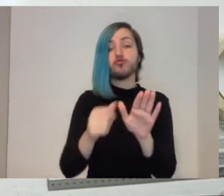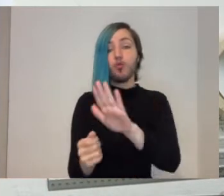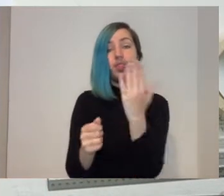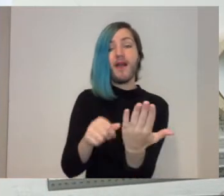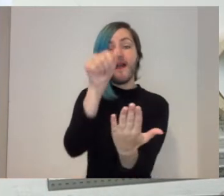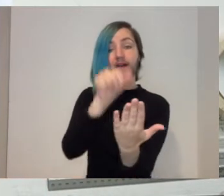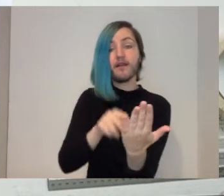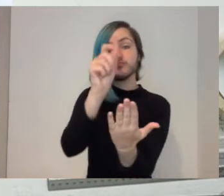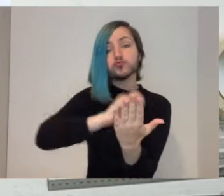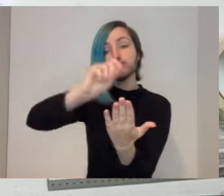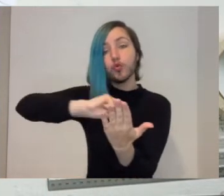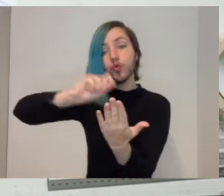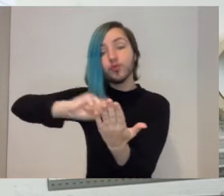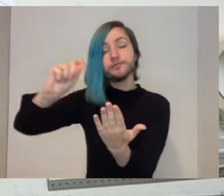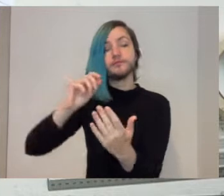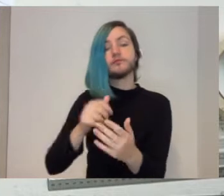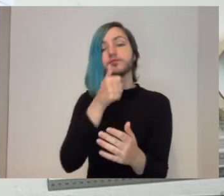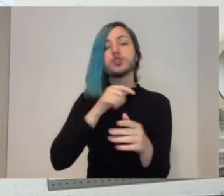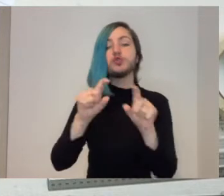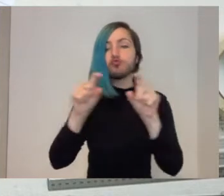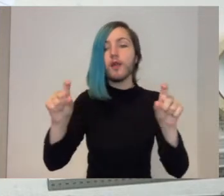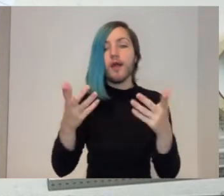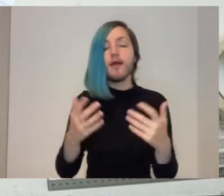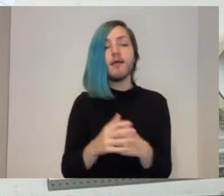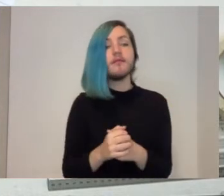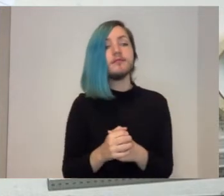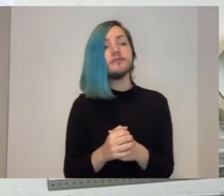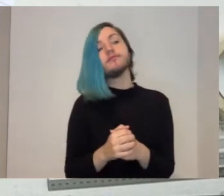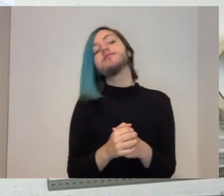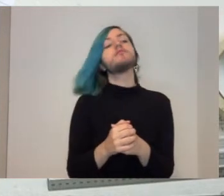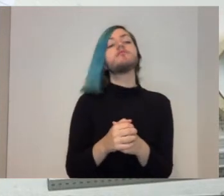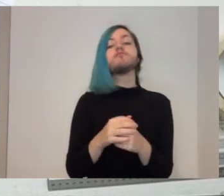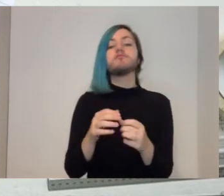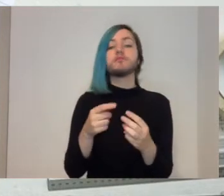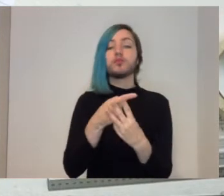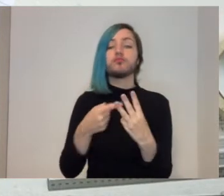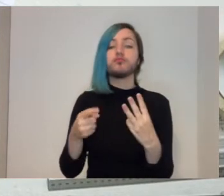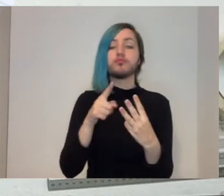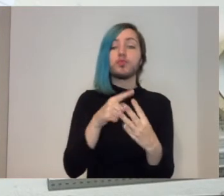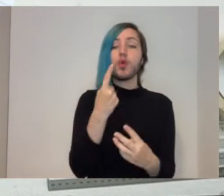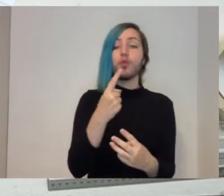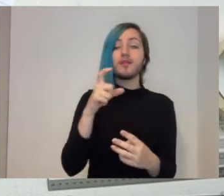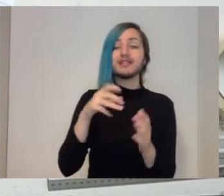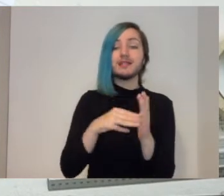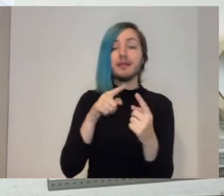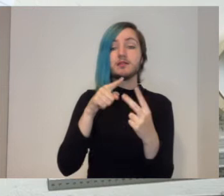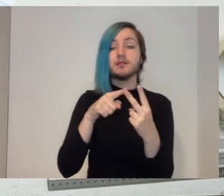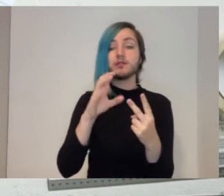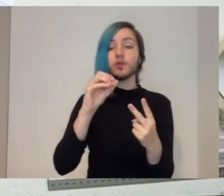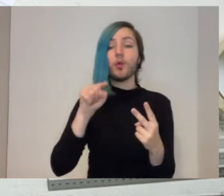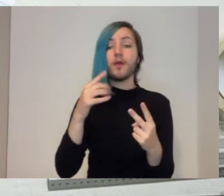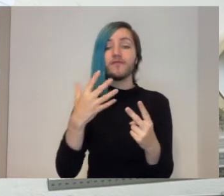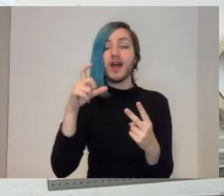glitter paper using a ruler, and we're doing them in like 1 centimeters, 0.5